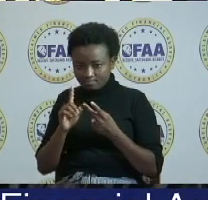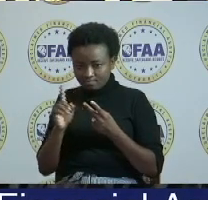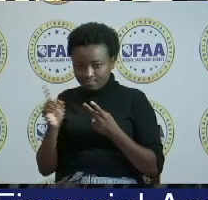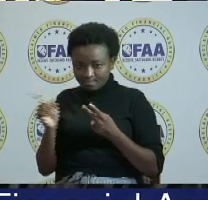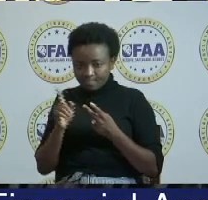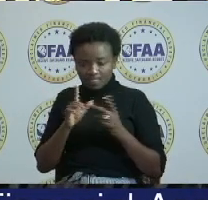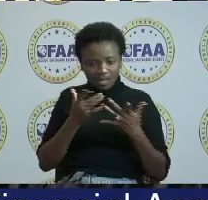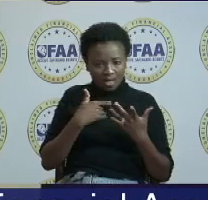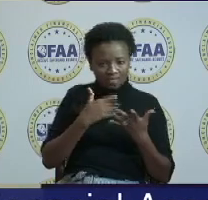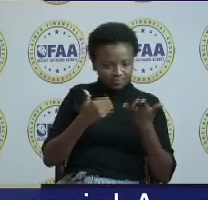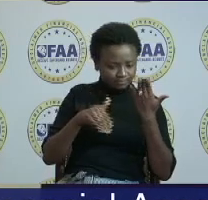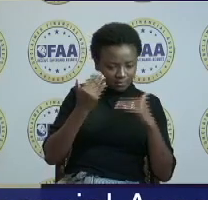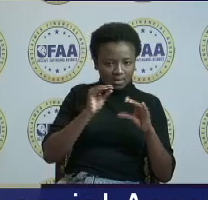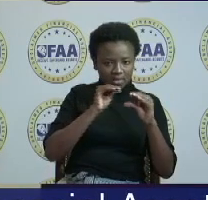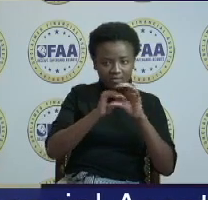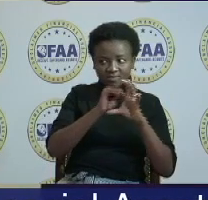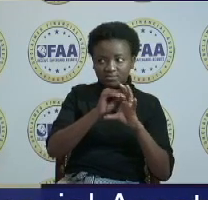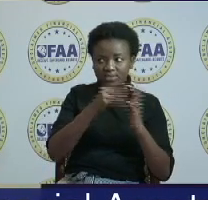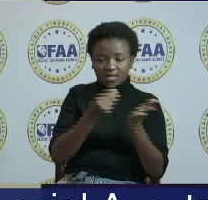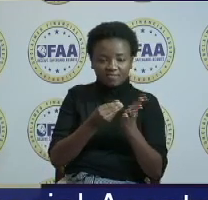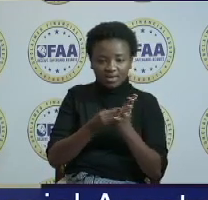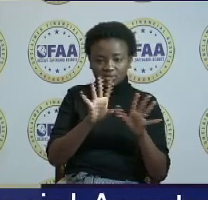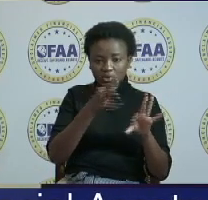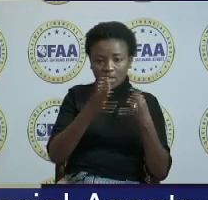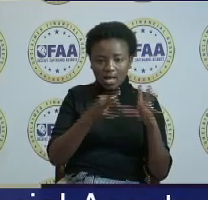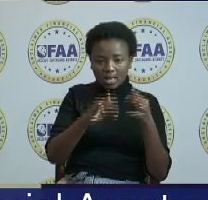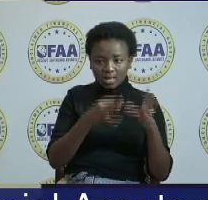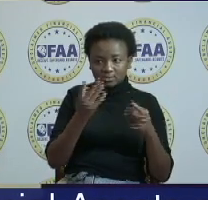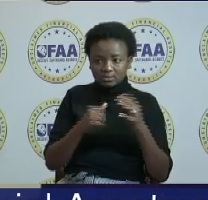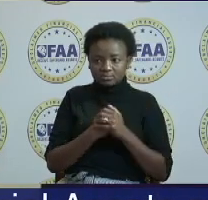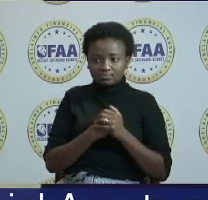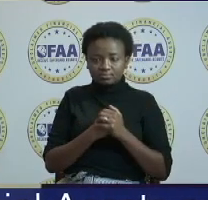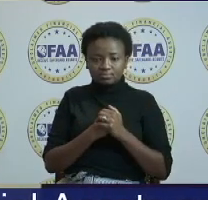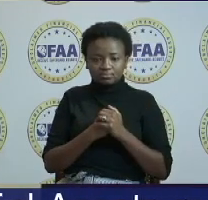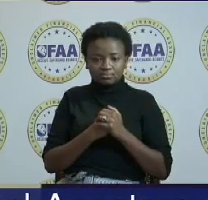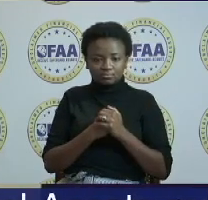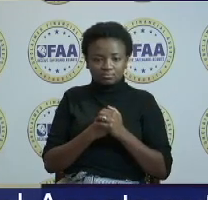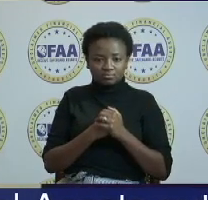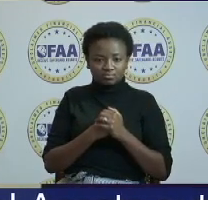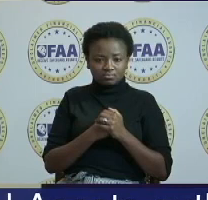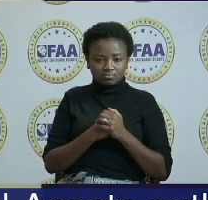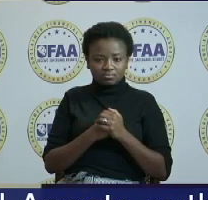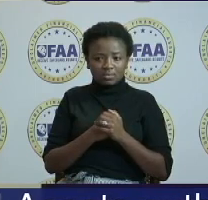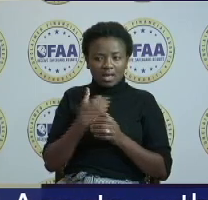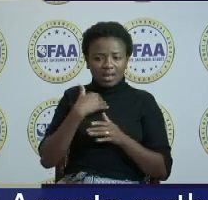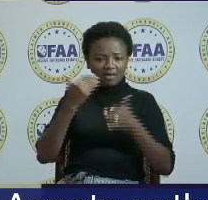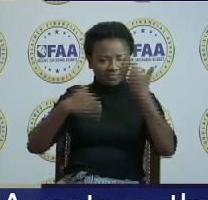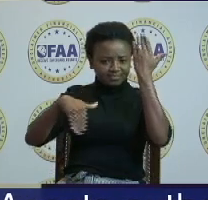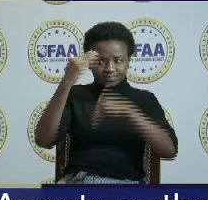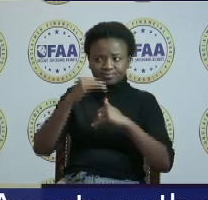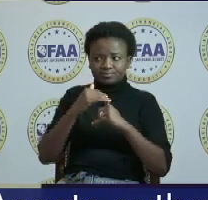a certified investment and financial analyst, right? And has had a distinguished career in several